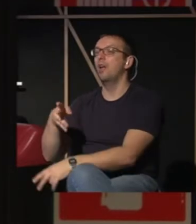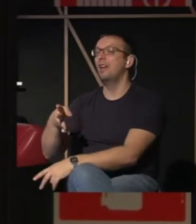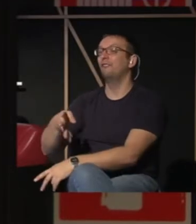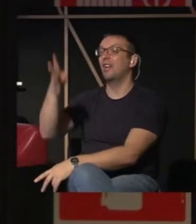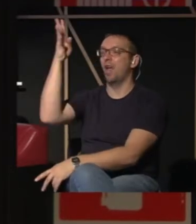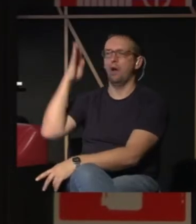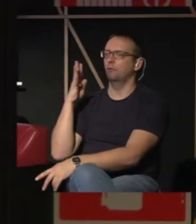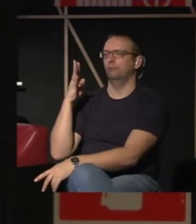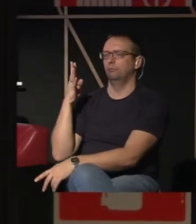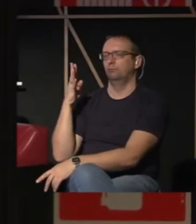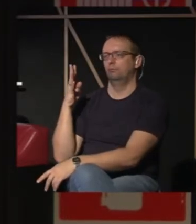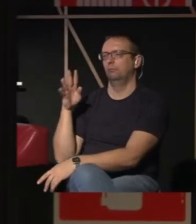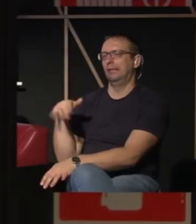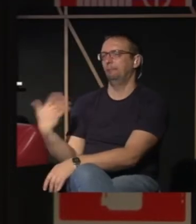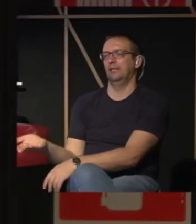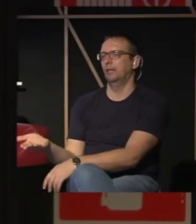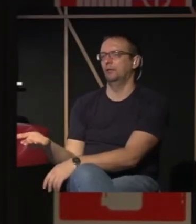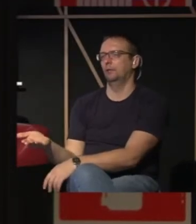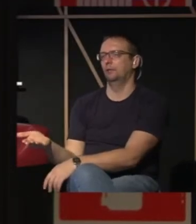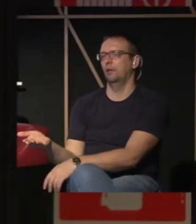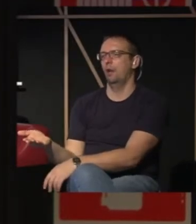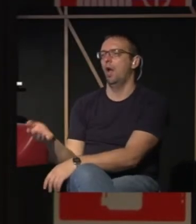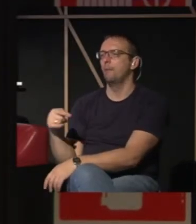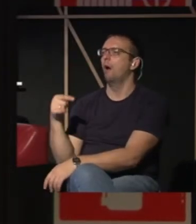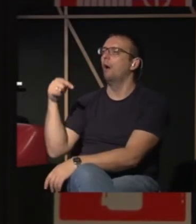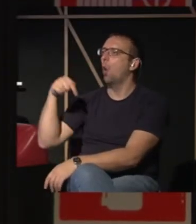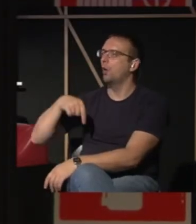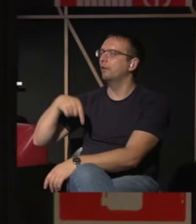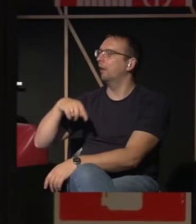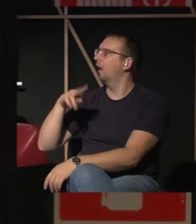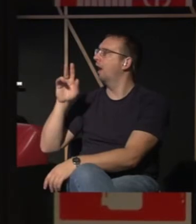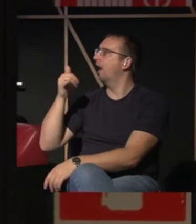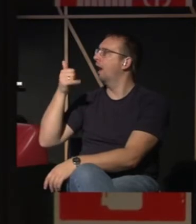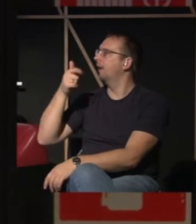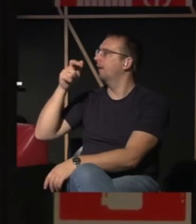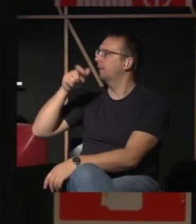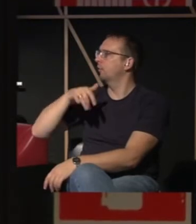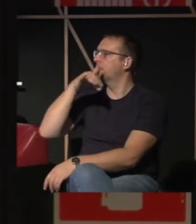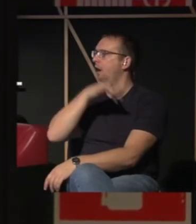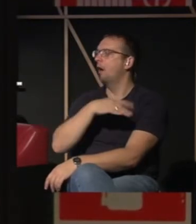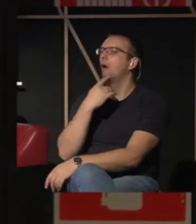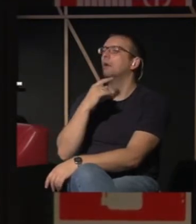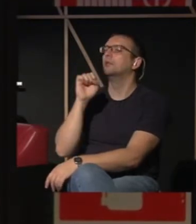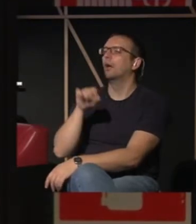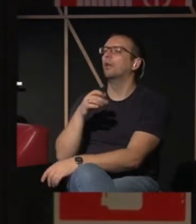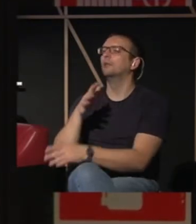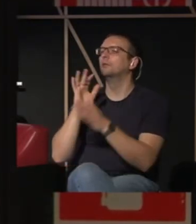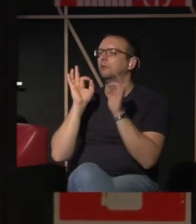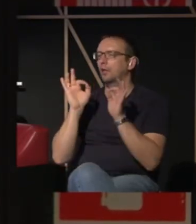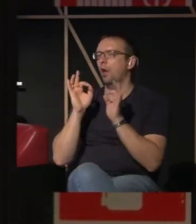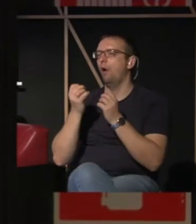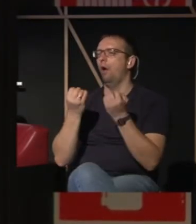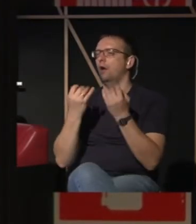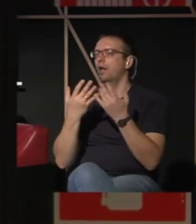going to need 3 of her to do everything that we want. So Hala, if you could just stand quickly as well so people can see